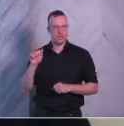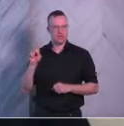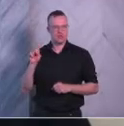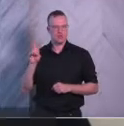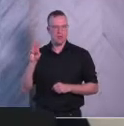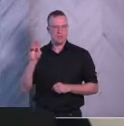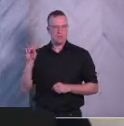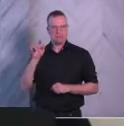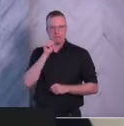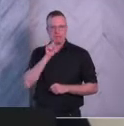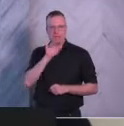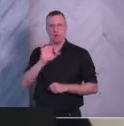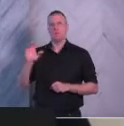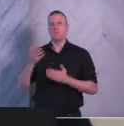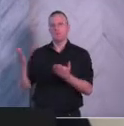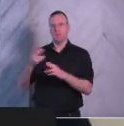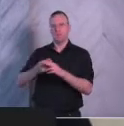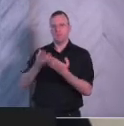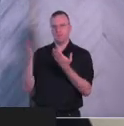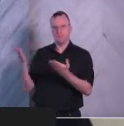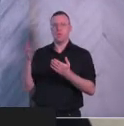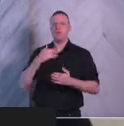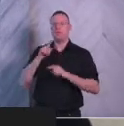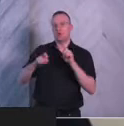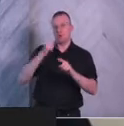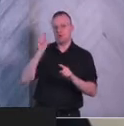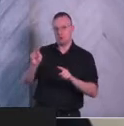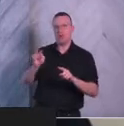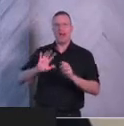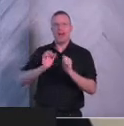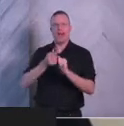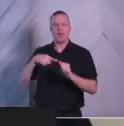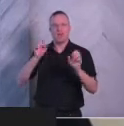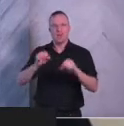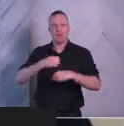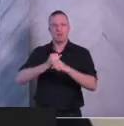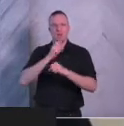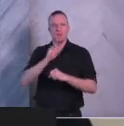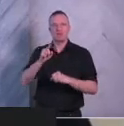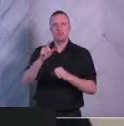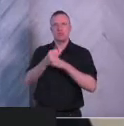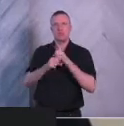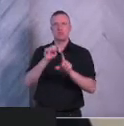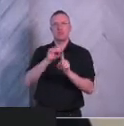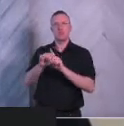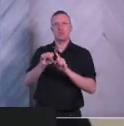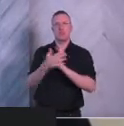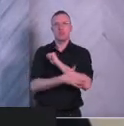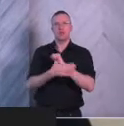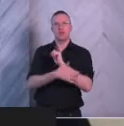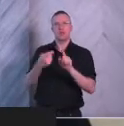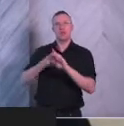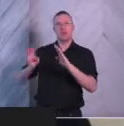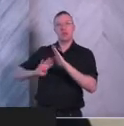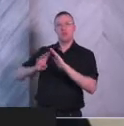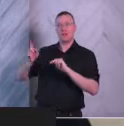of Kingston. So we have a question for you. How can we ensure that the situation in the countries of immigrants and the